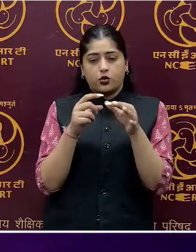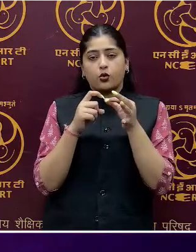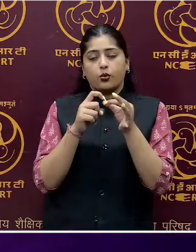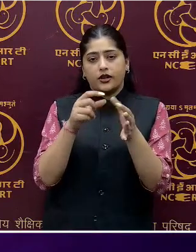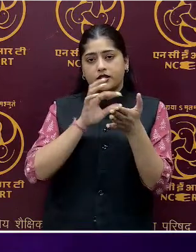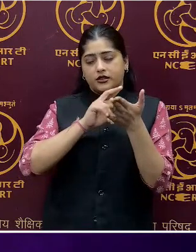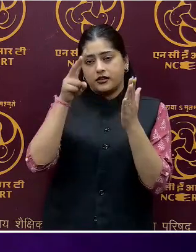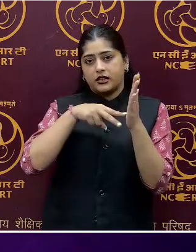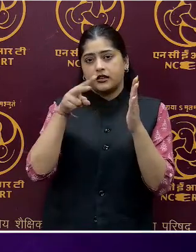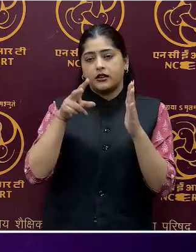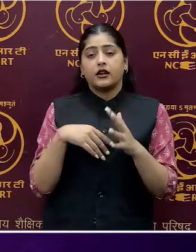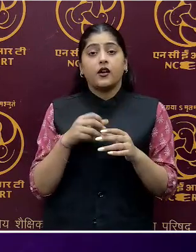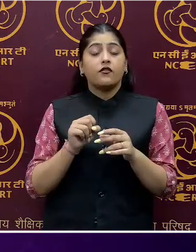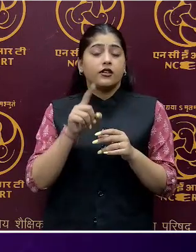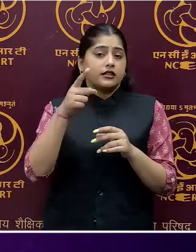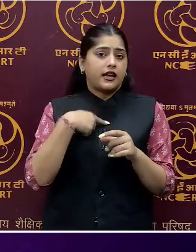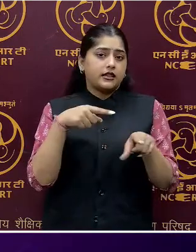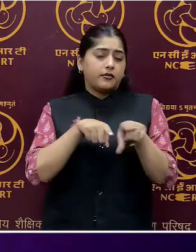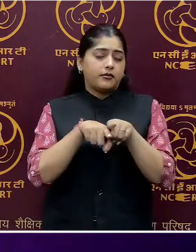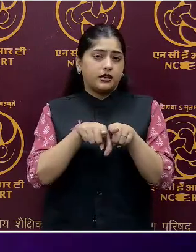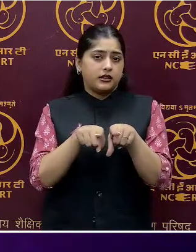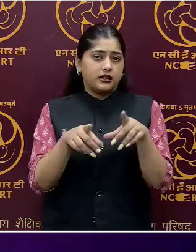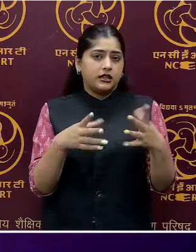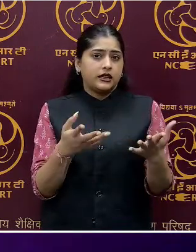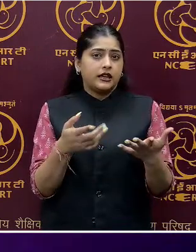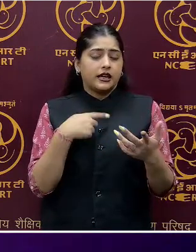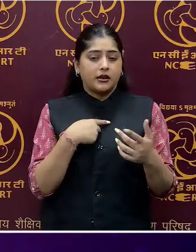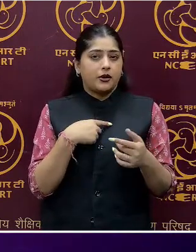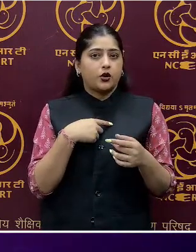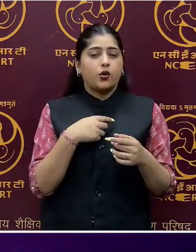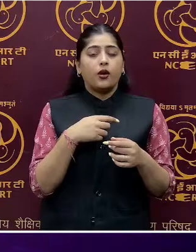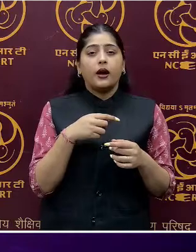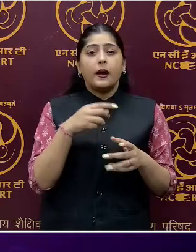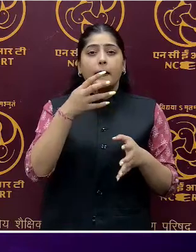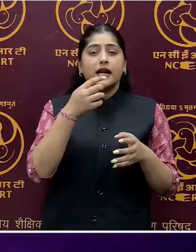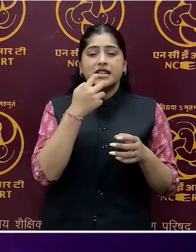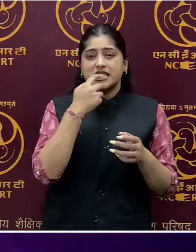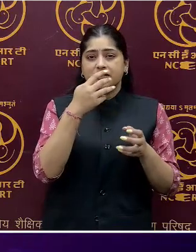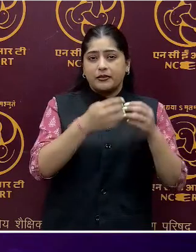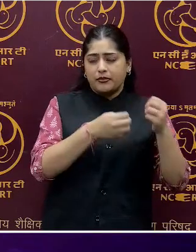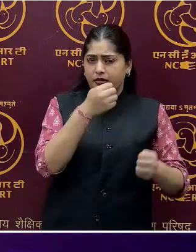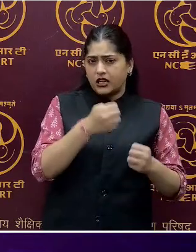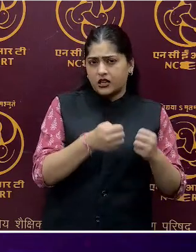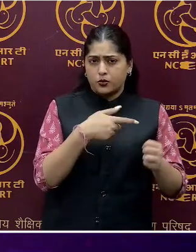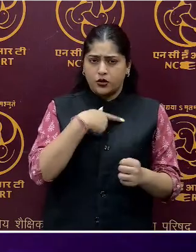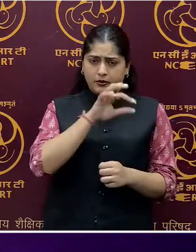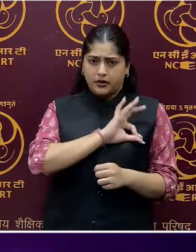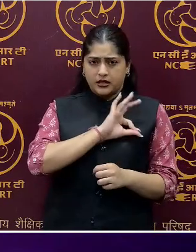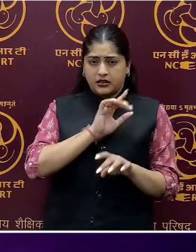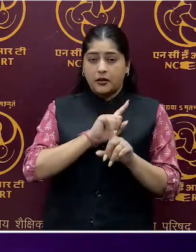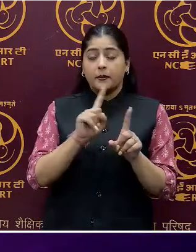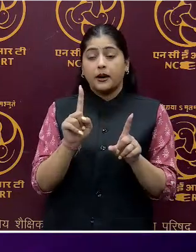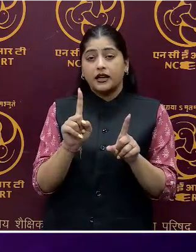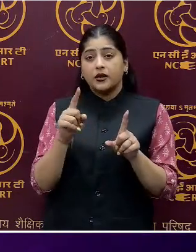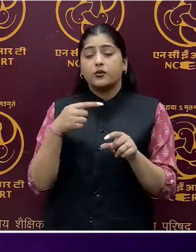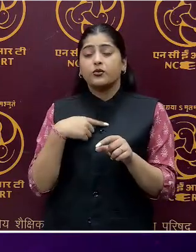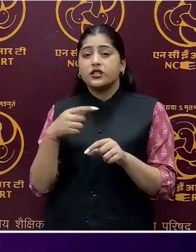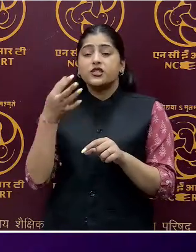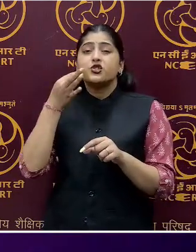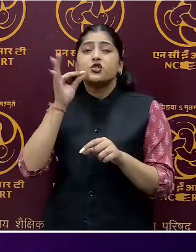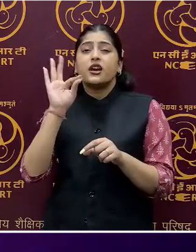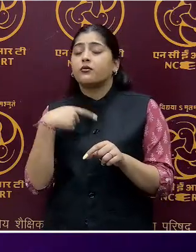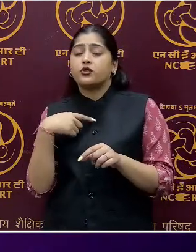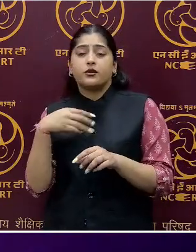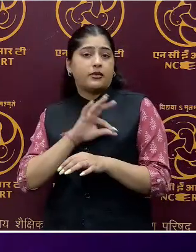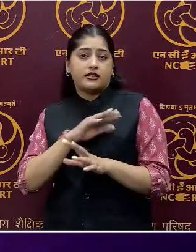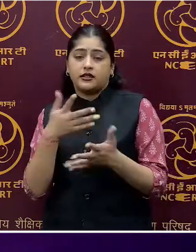sentence is I like milk. Sentence 2, I don't like tea. So what will be the answer? Answer will be I like milk